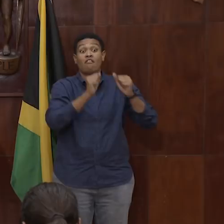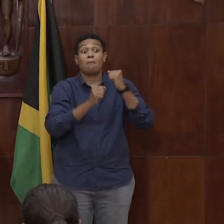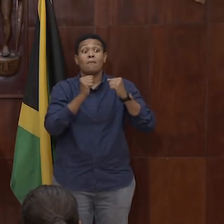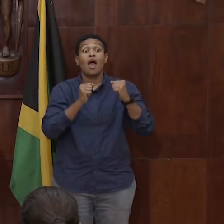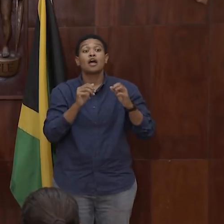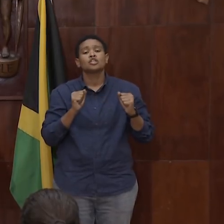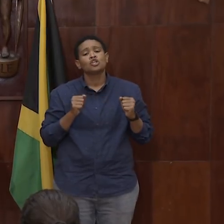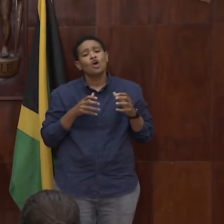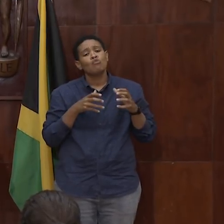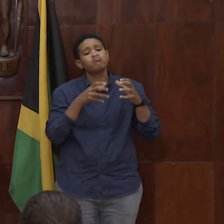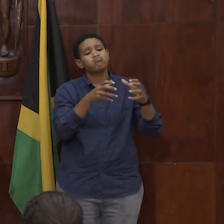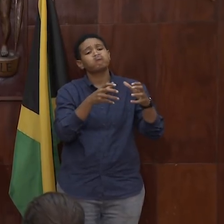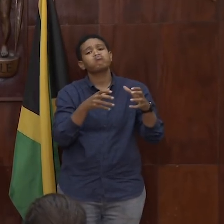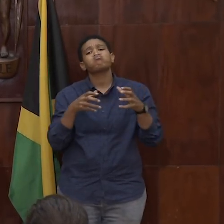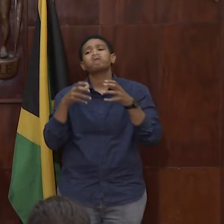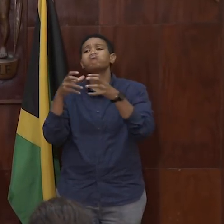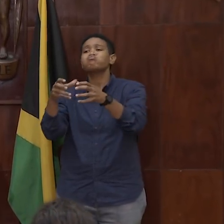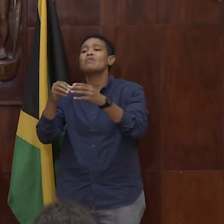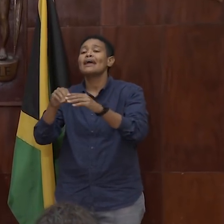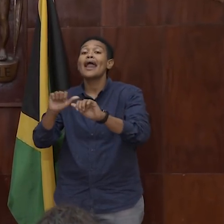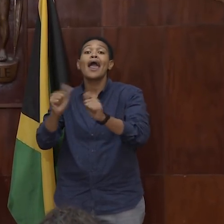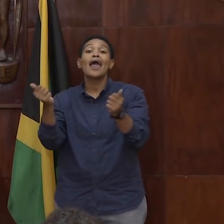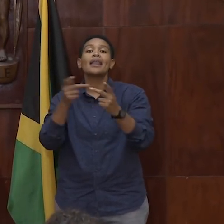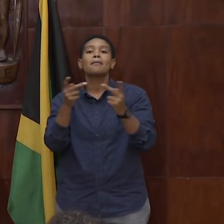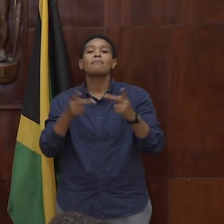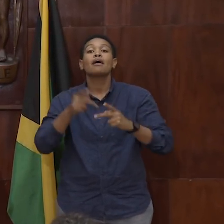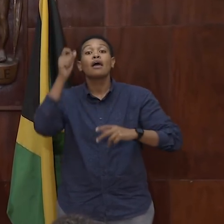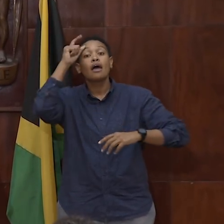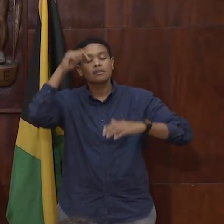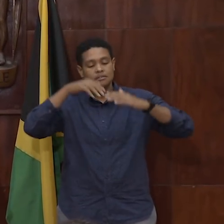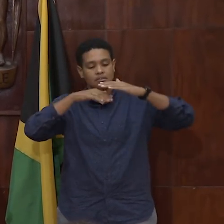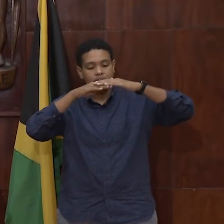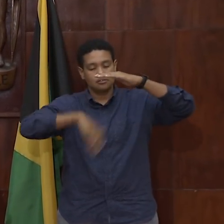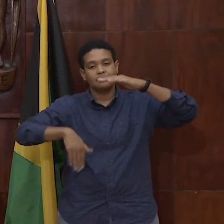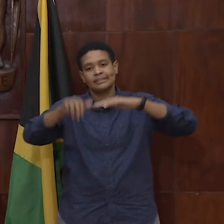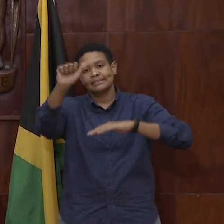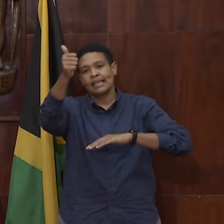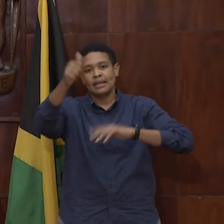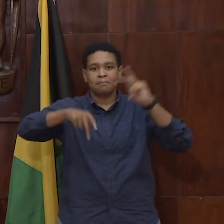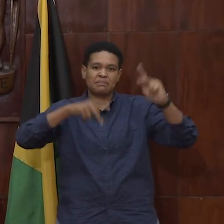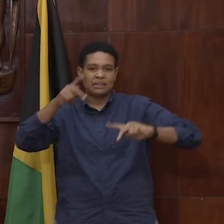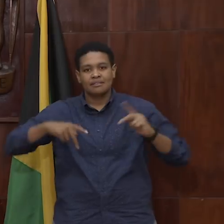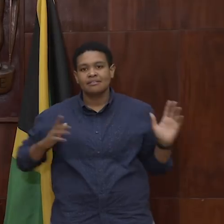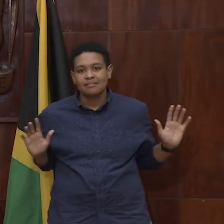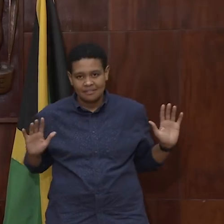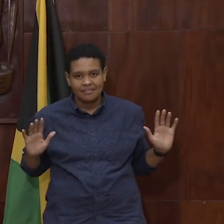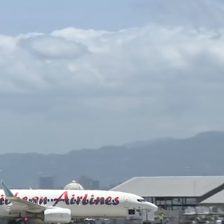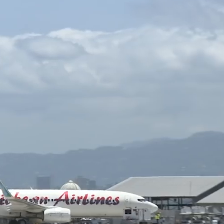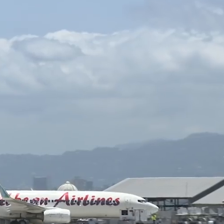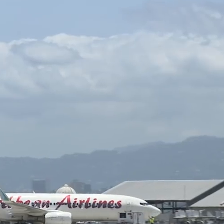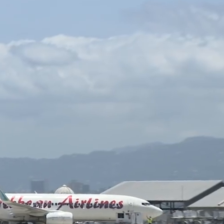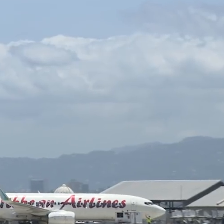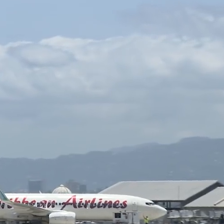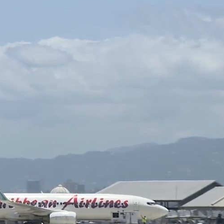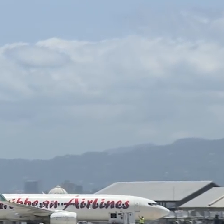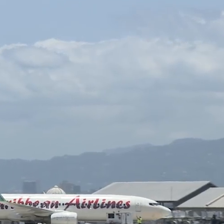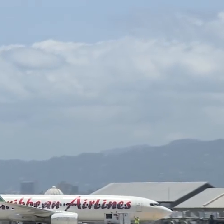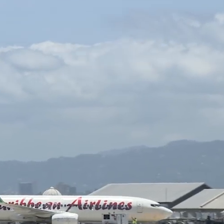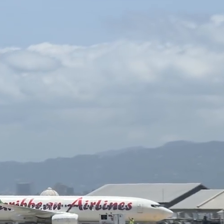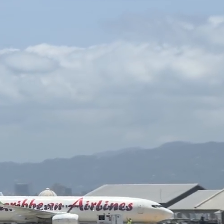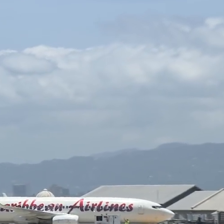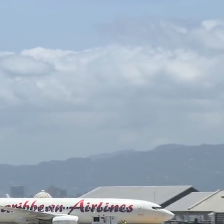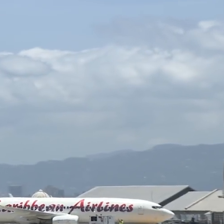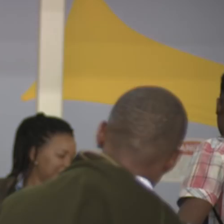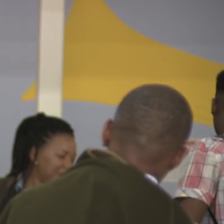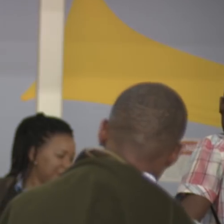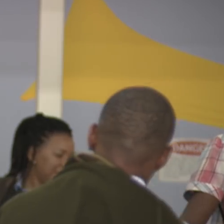Prime Minister last week when making the announcement, most persons who have tested positive for the coronavirus in Jamaica are Jamaicans who